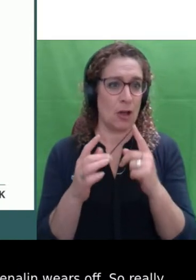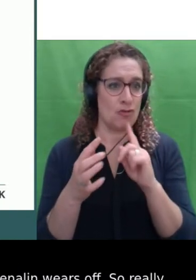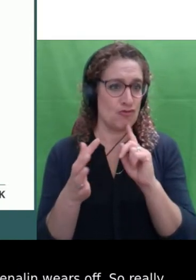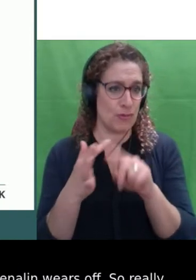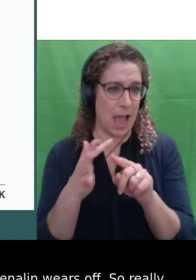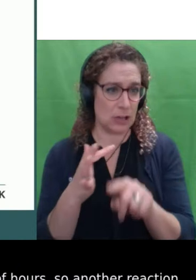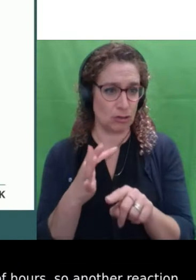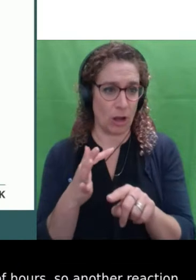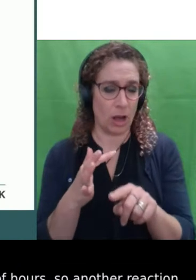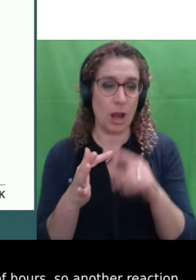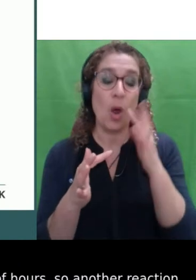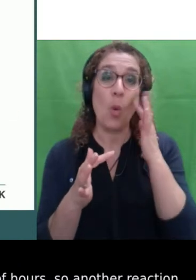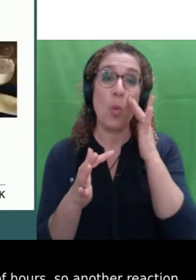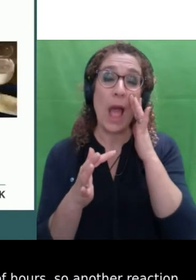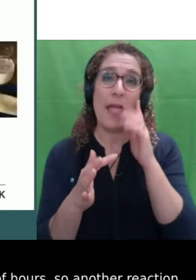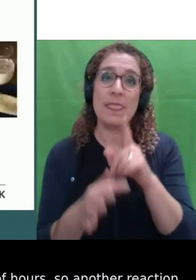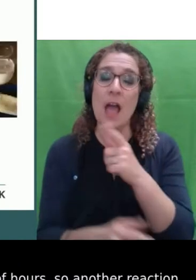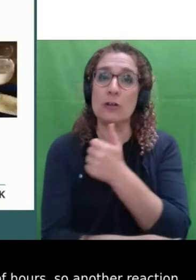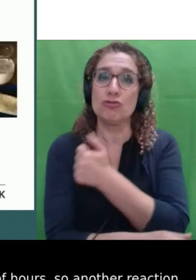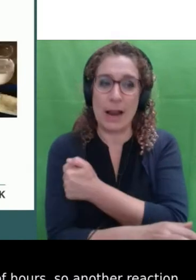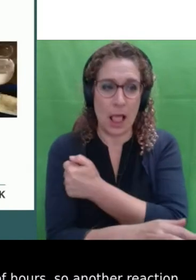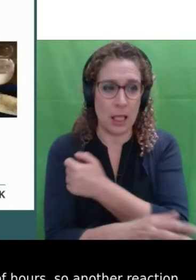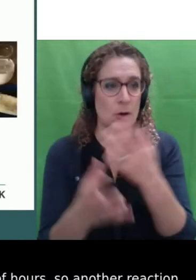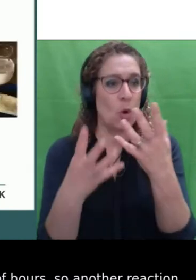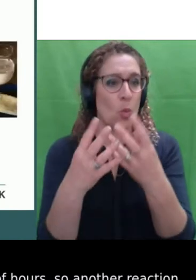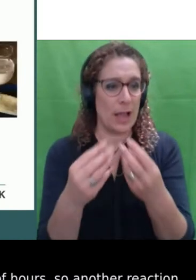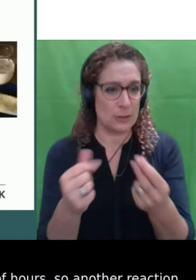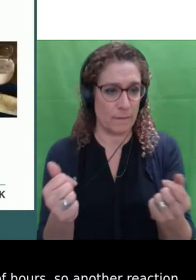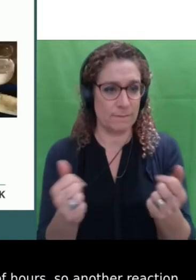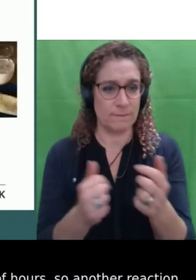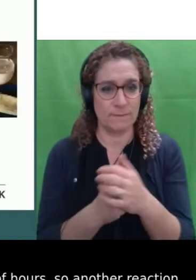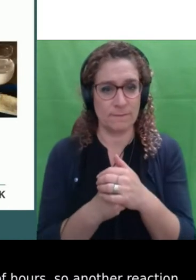around six hours for monitoring use adrenaline